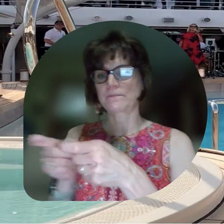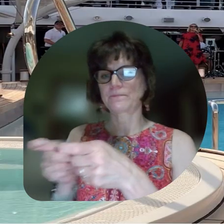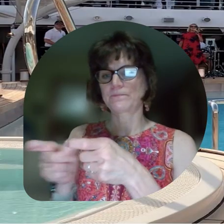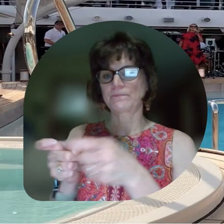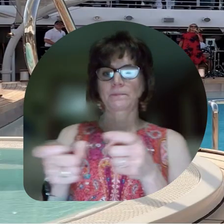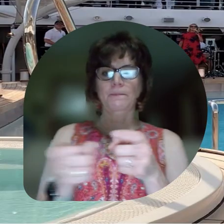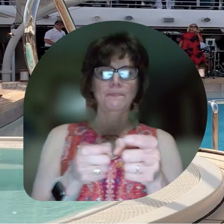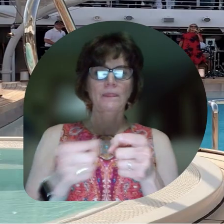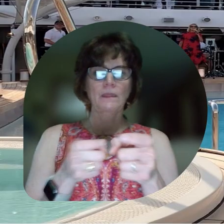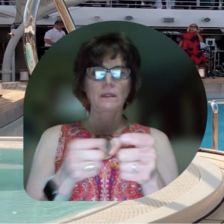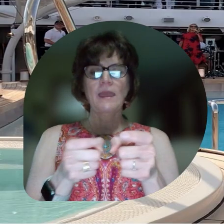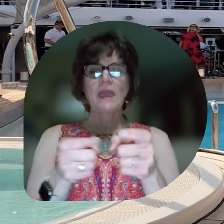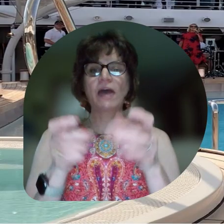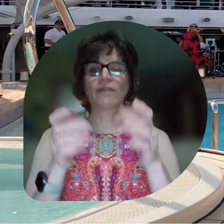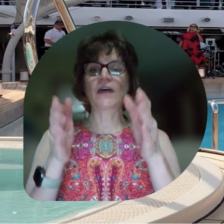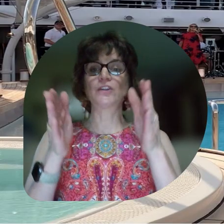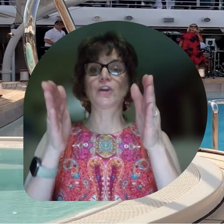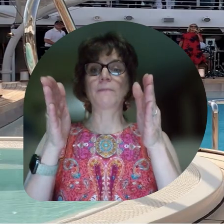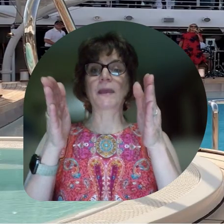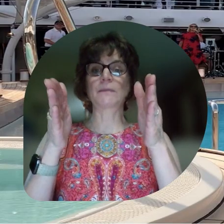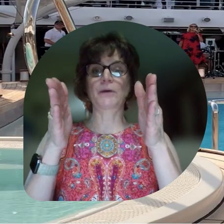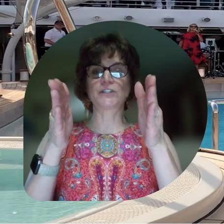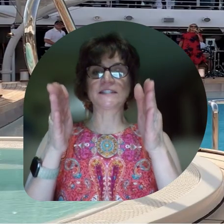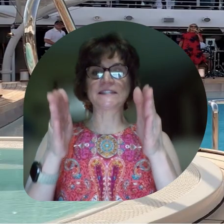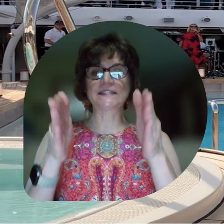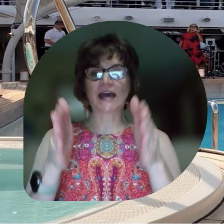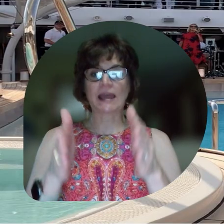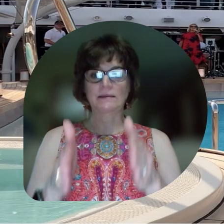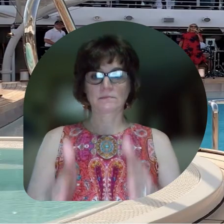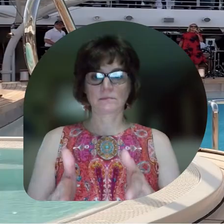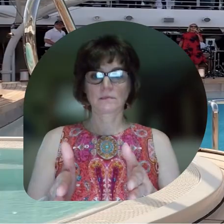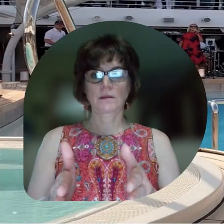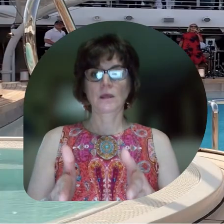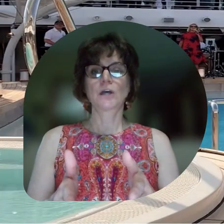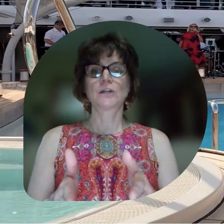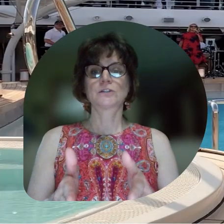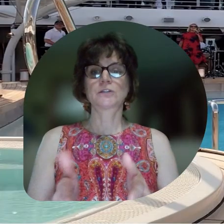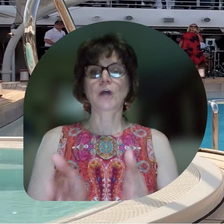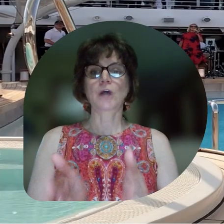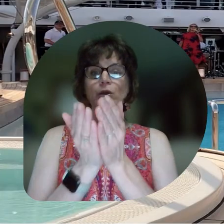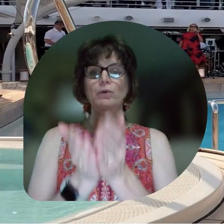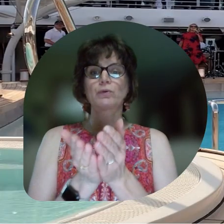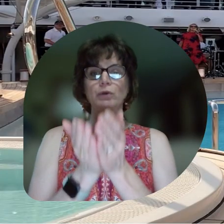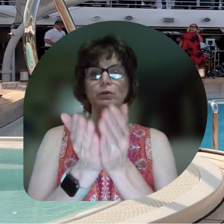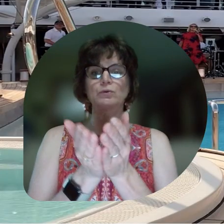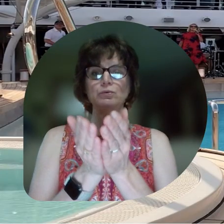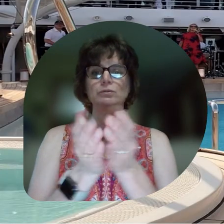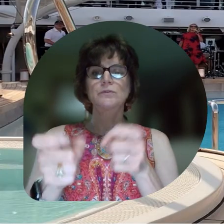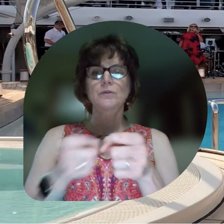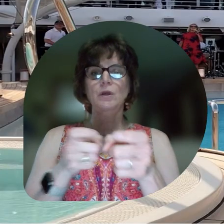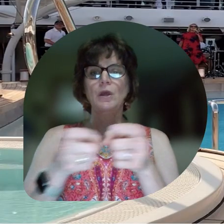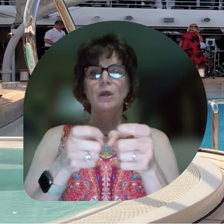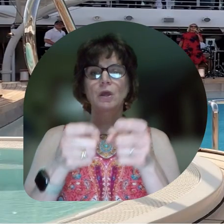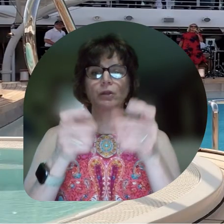Manage. And then you're going to make the person sign. So